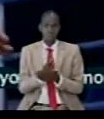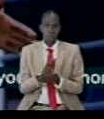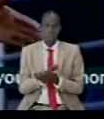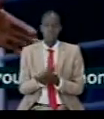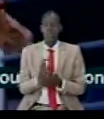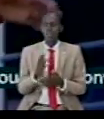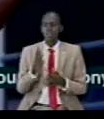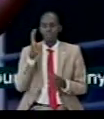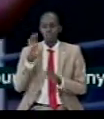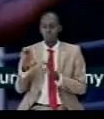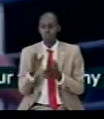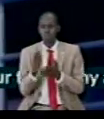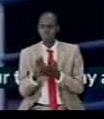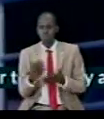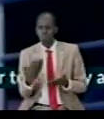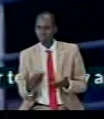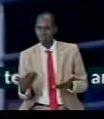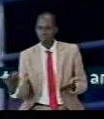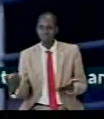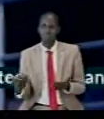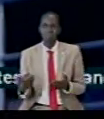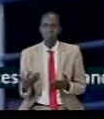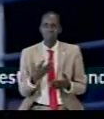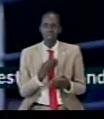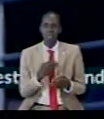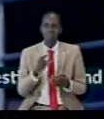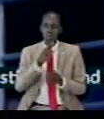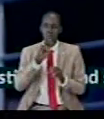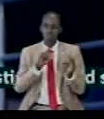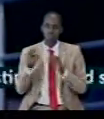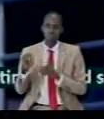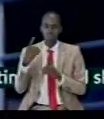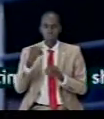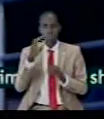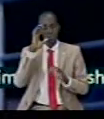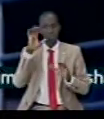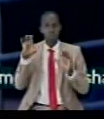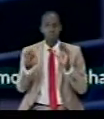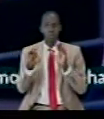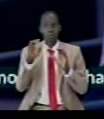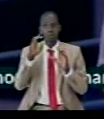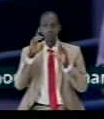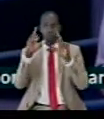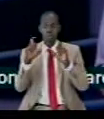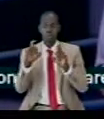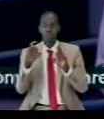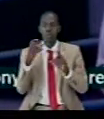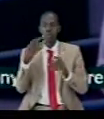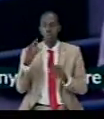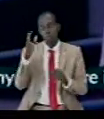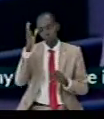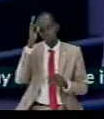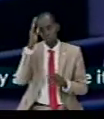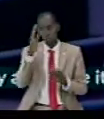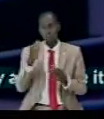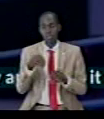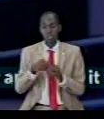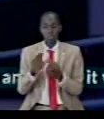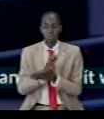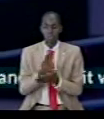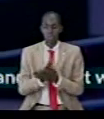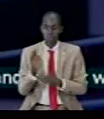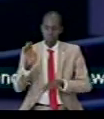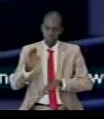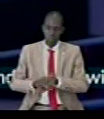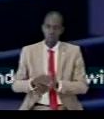fi ambi baba yen ma fi le loju pe mo gbo ri temi se ninu program yen ti ma ti le wa mo mu wa dupe ni owo